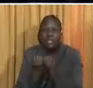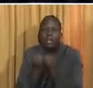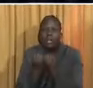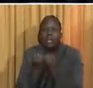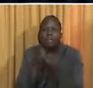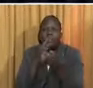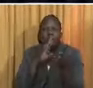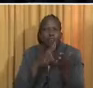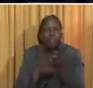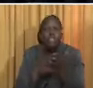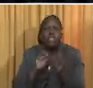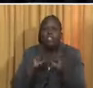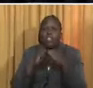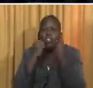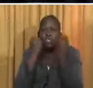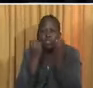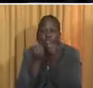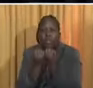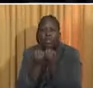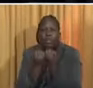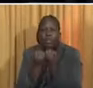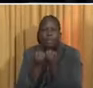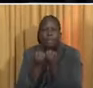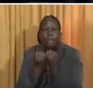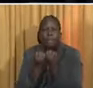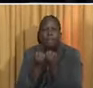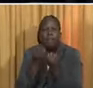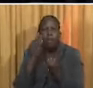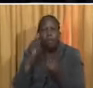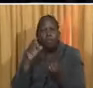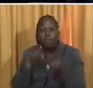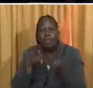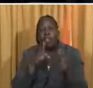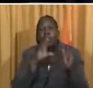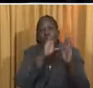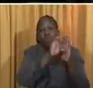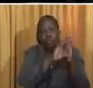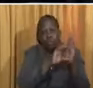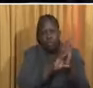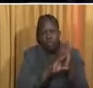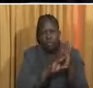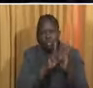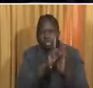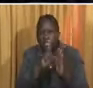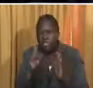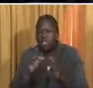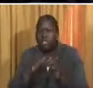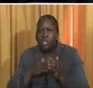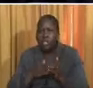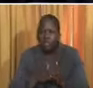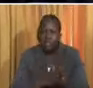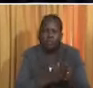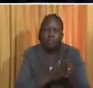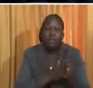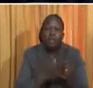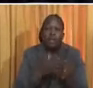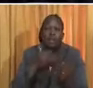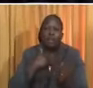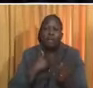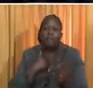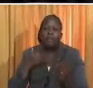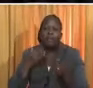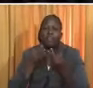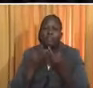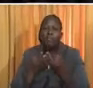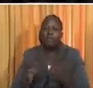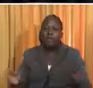changes to the written text of the Constitution, with each generation having the right and freedom